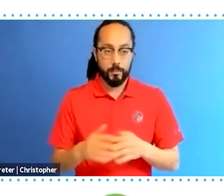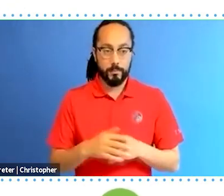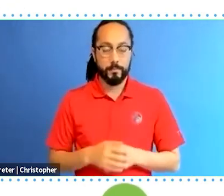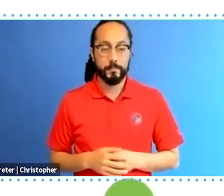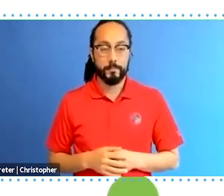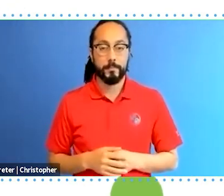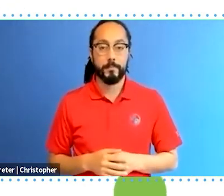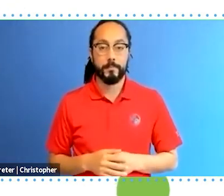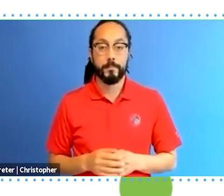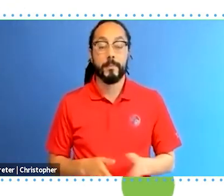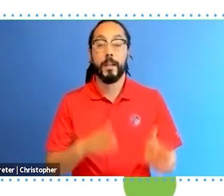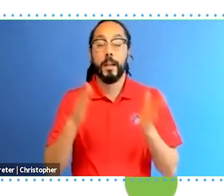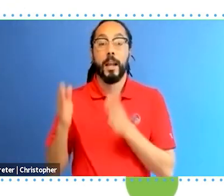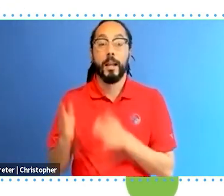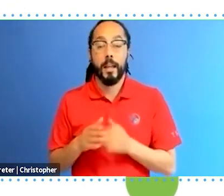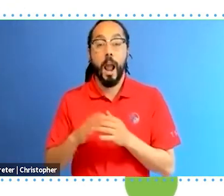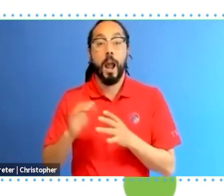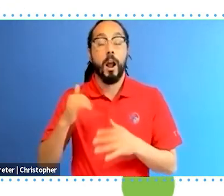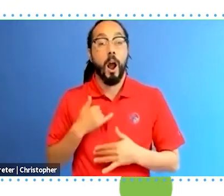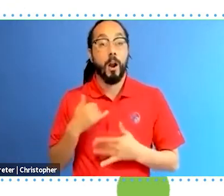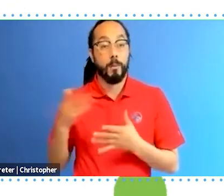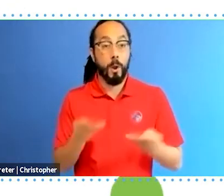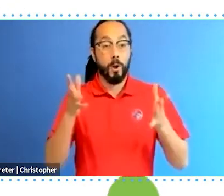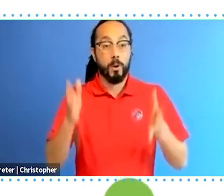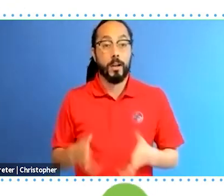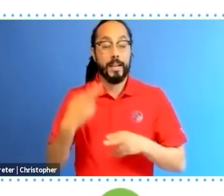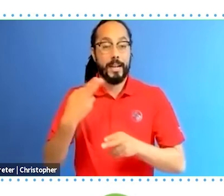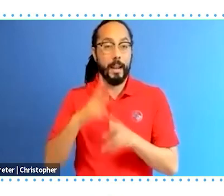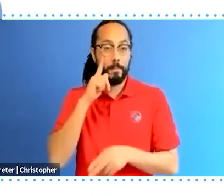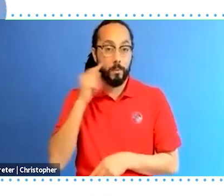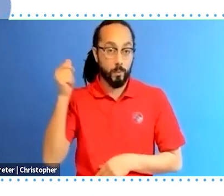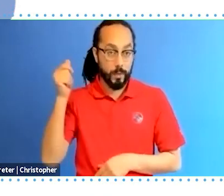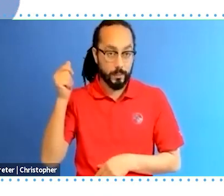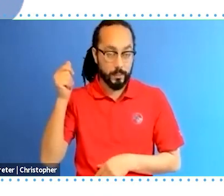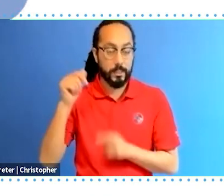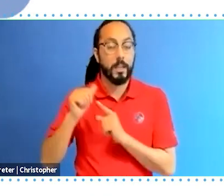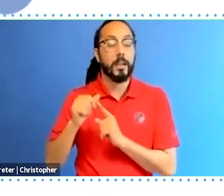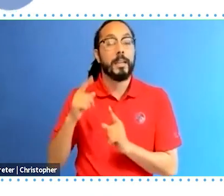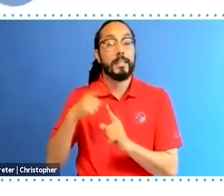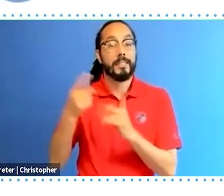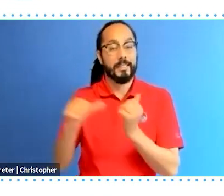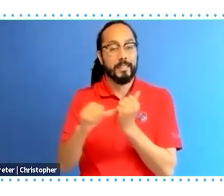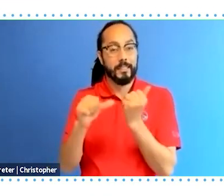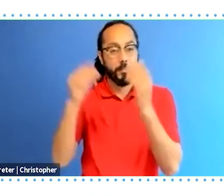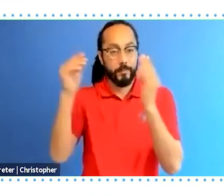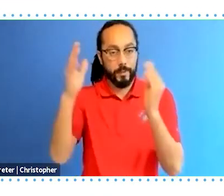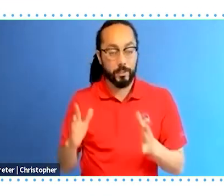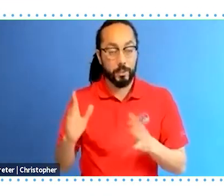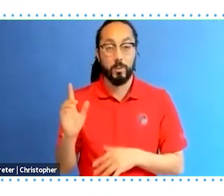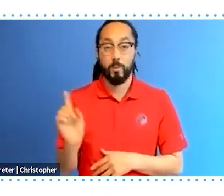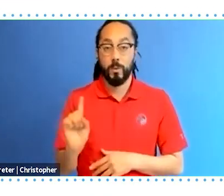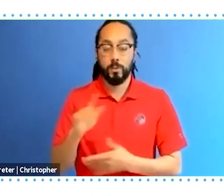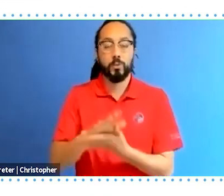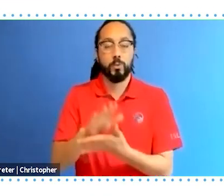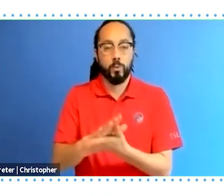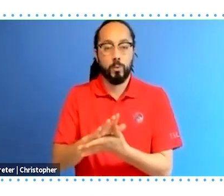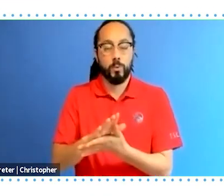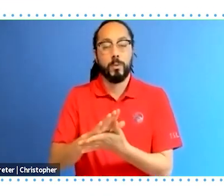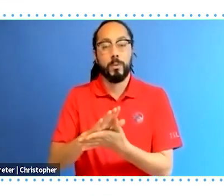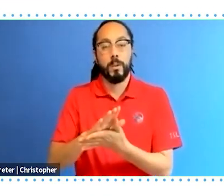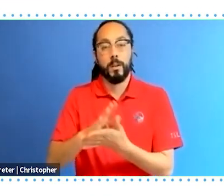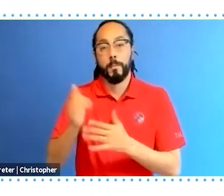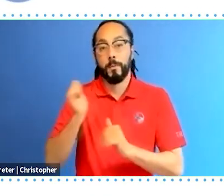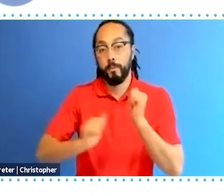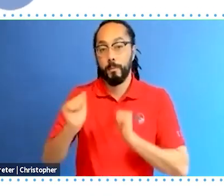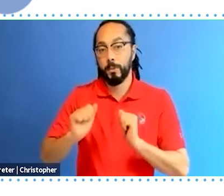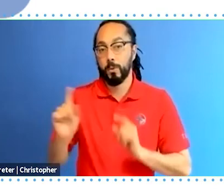Owais Lightwala, is an arts leader and creative producer. He's currently assistant professor in the School of Performance at the Creative School